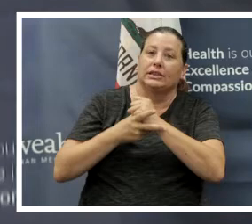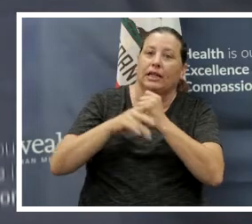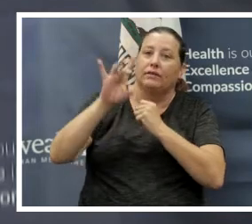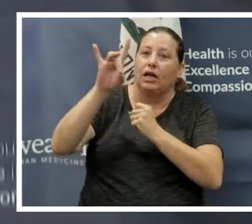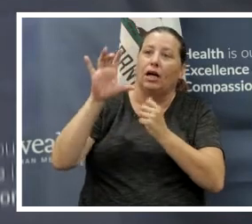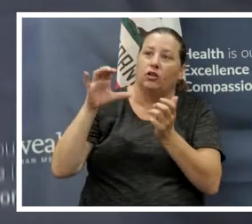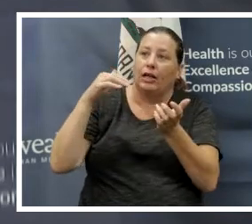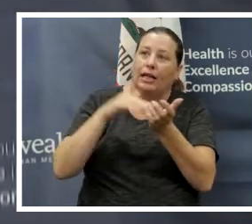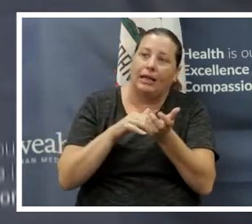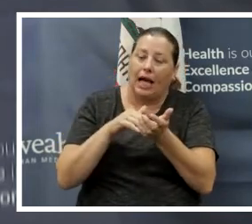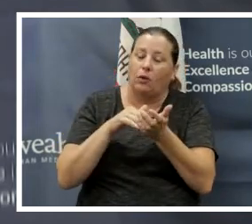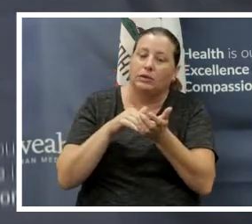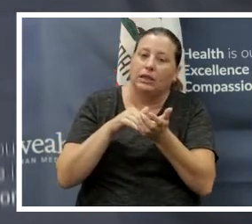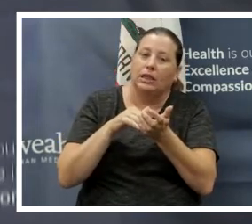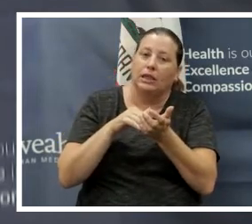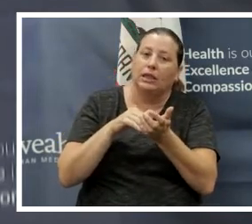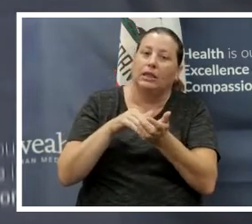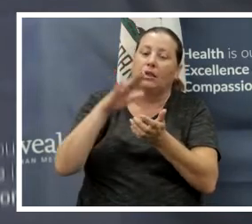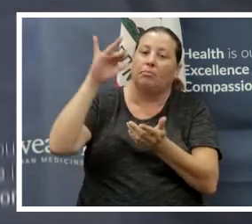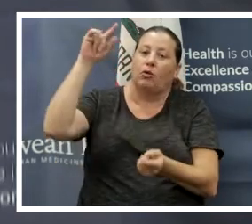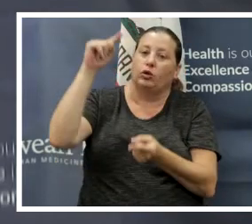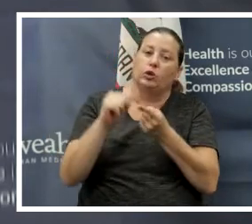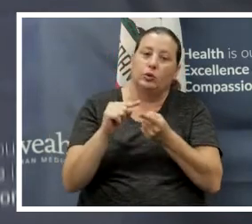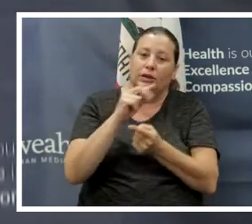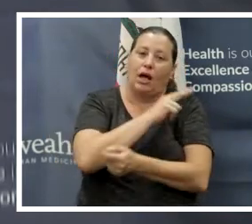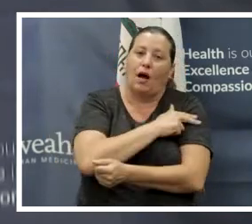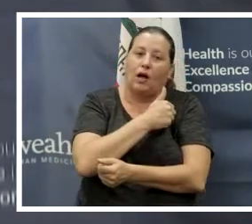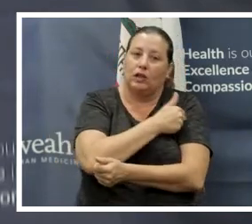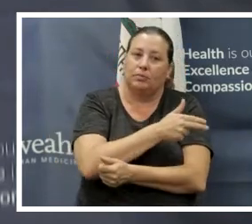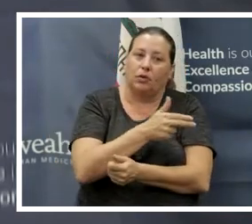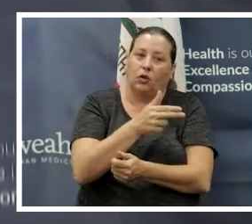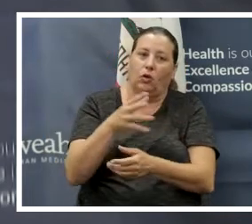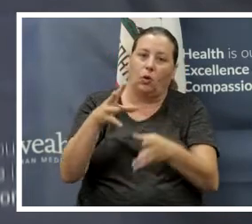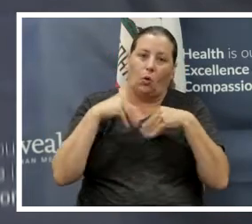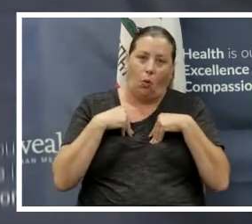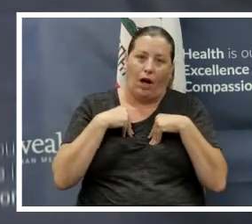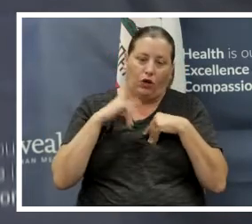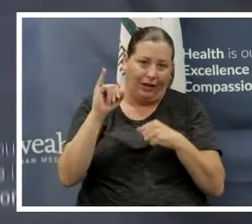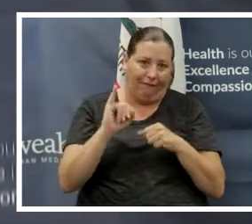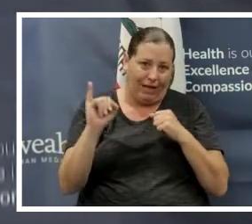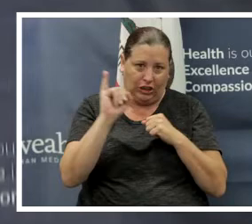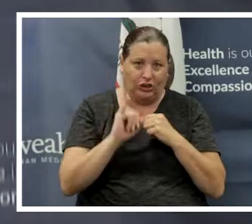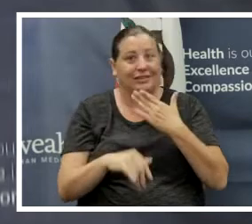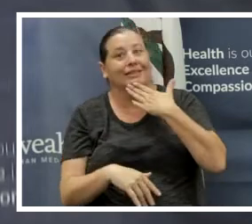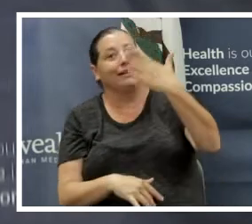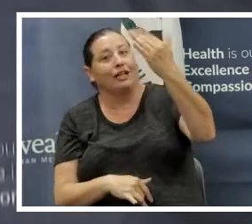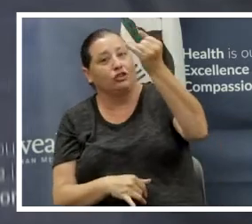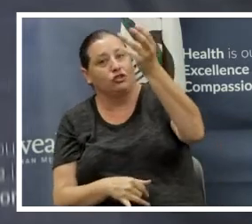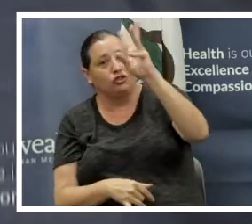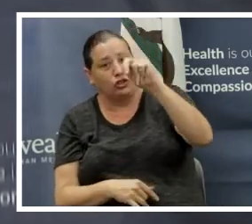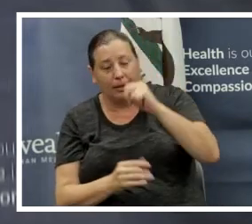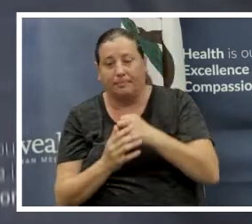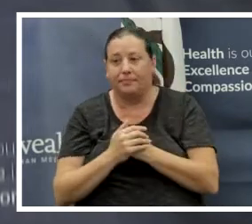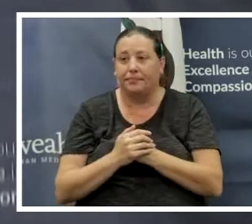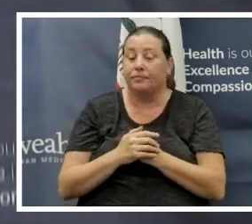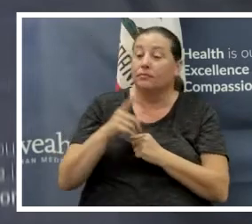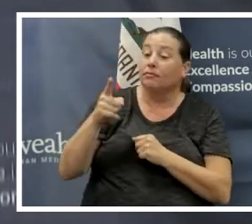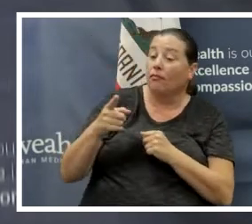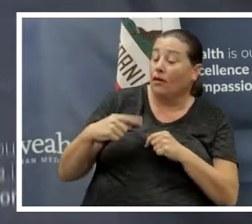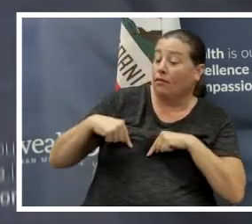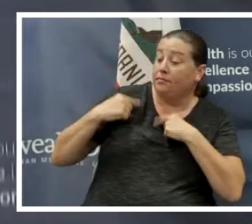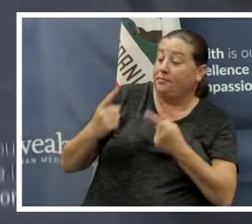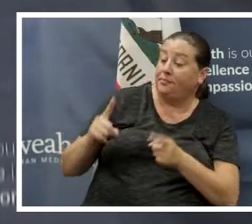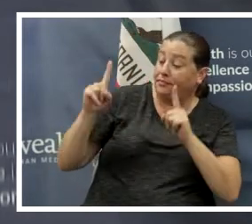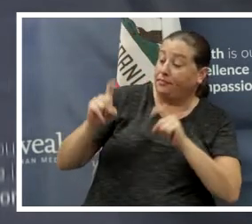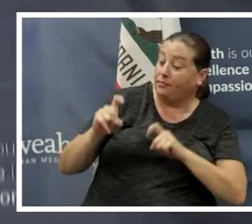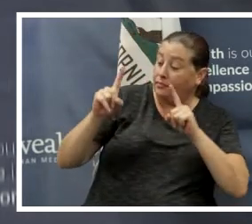reducing hospital-acquired infections. Perfect. Thank you, John. Thank you, John. Okay, was overall testing lower in August due